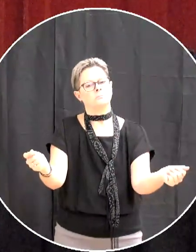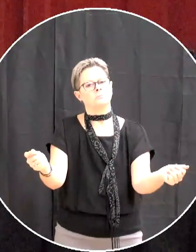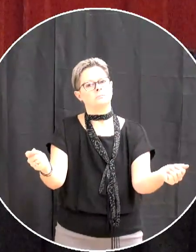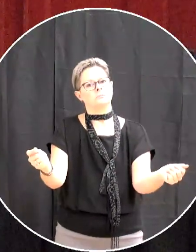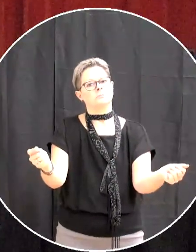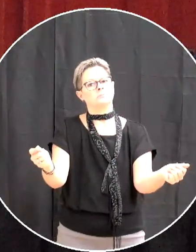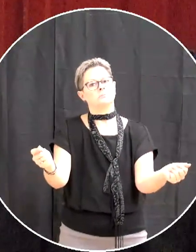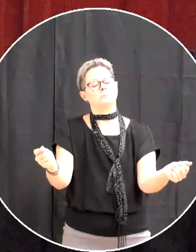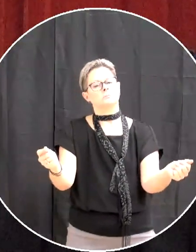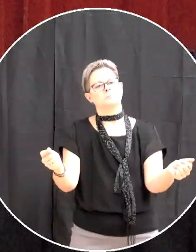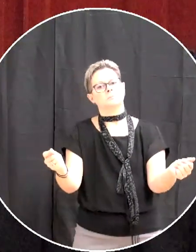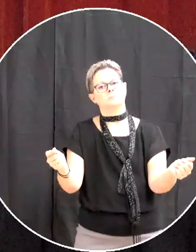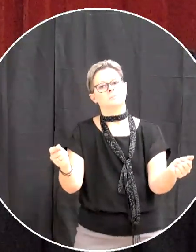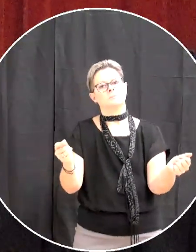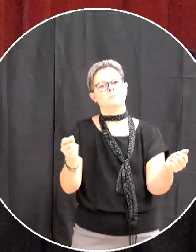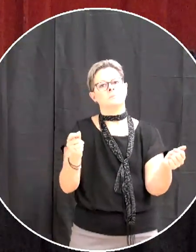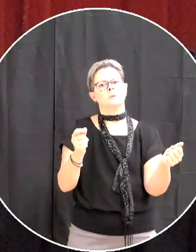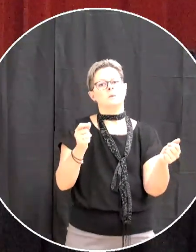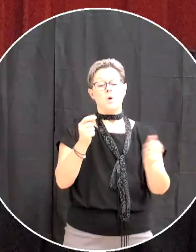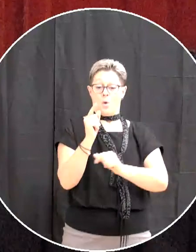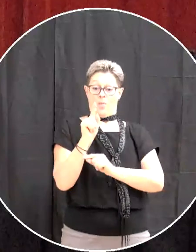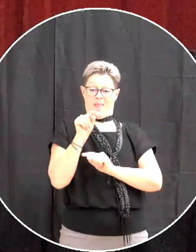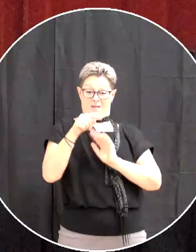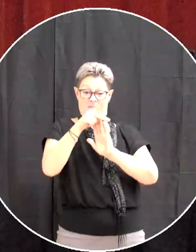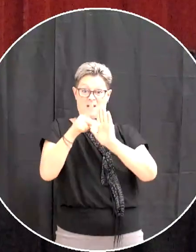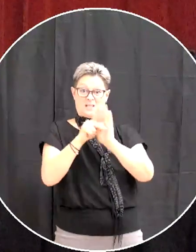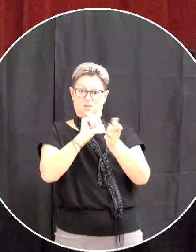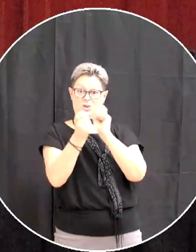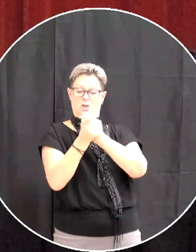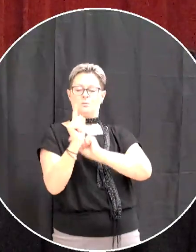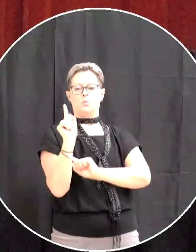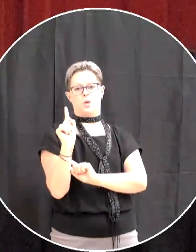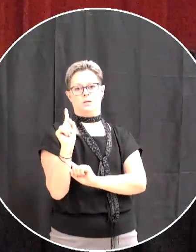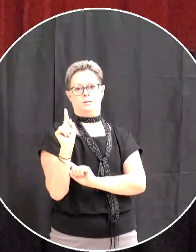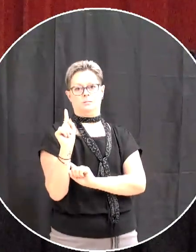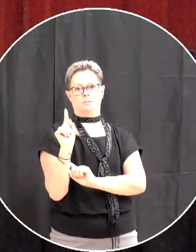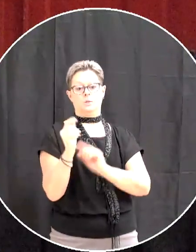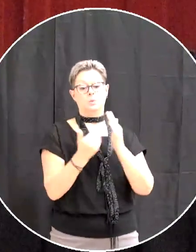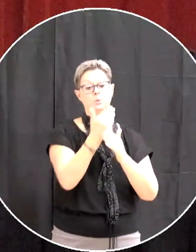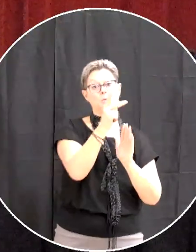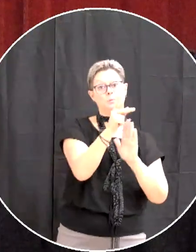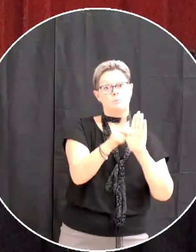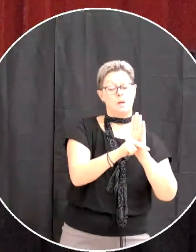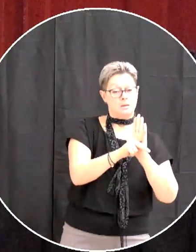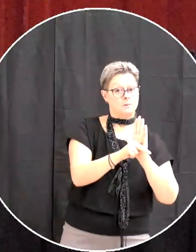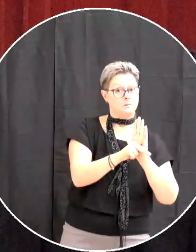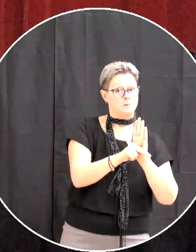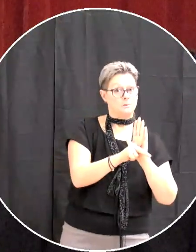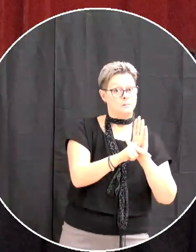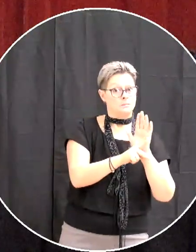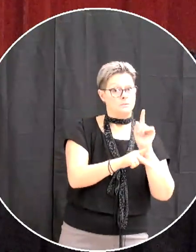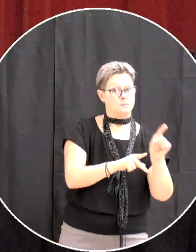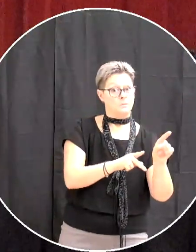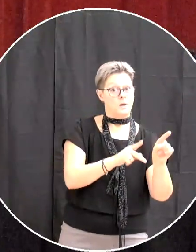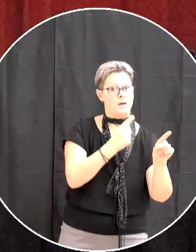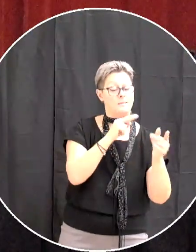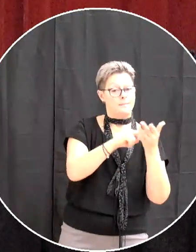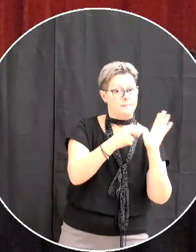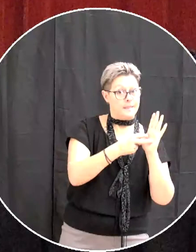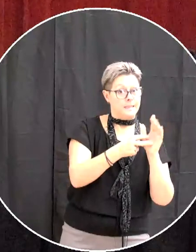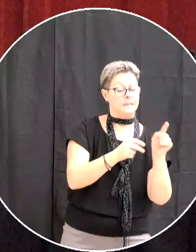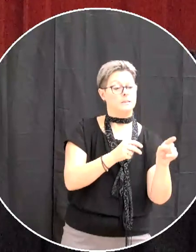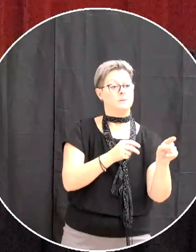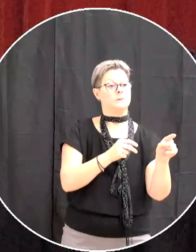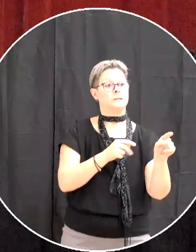There is one change to this policy. In summary, the new policy statement highlights the district's obligation